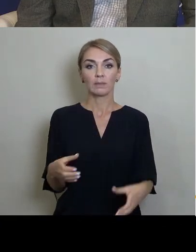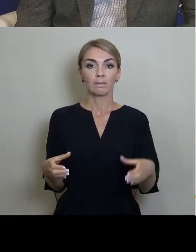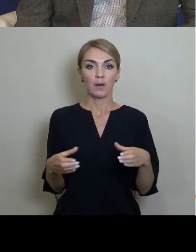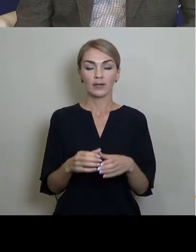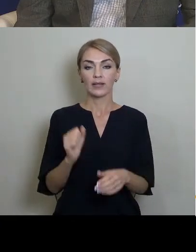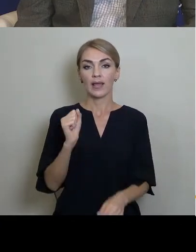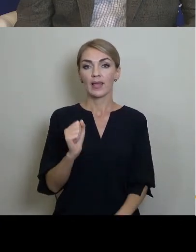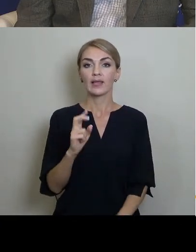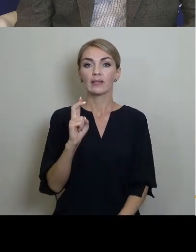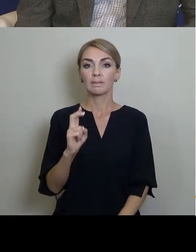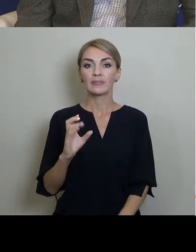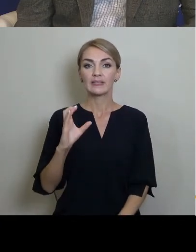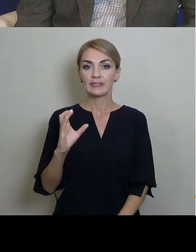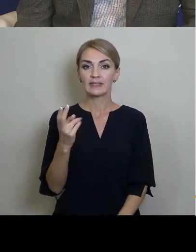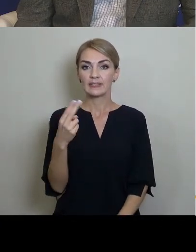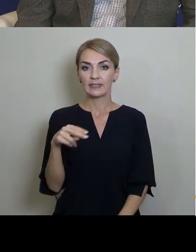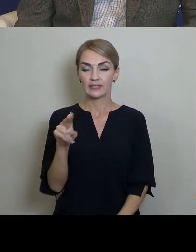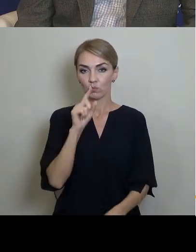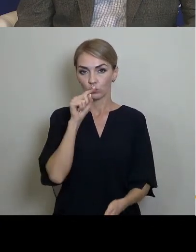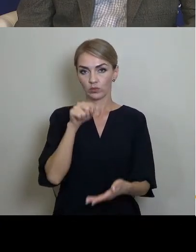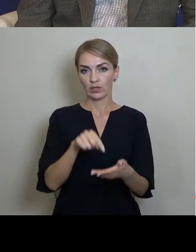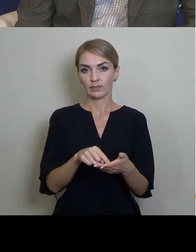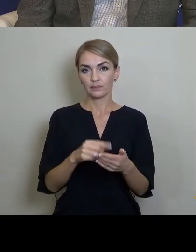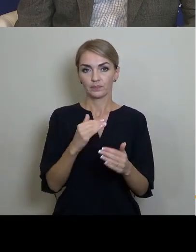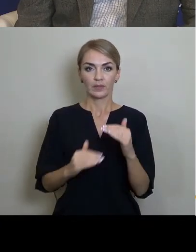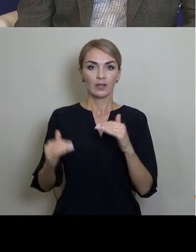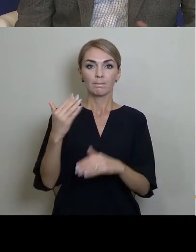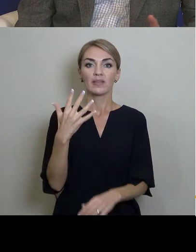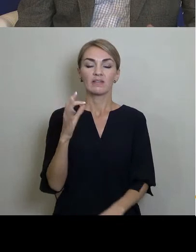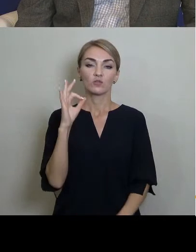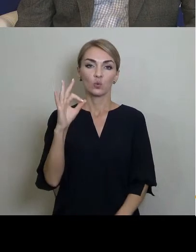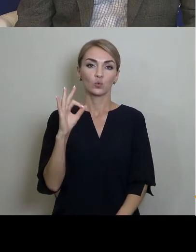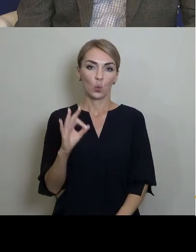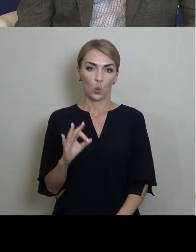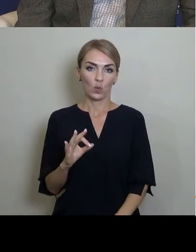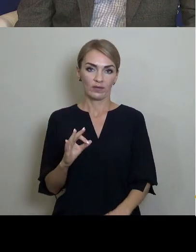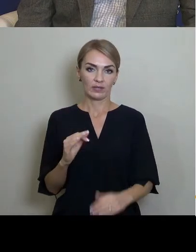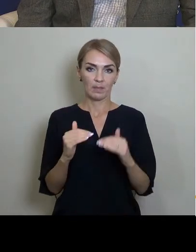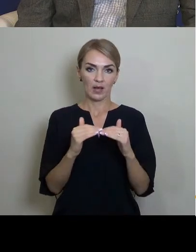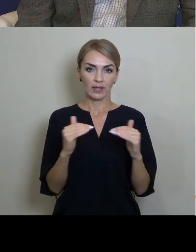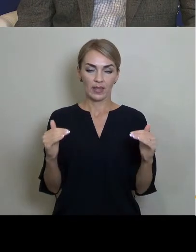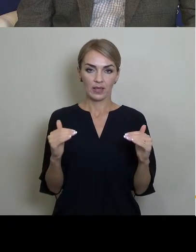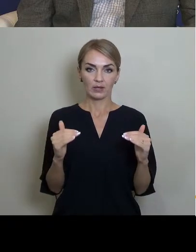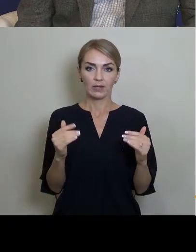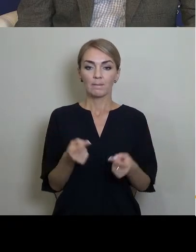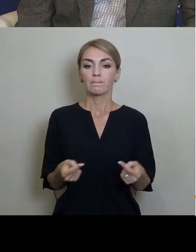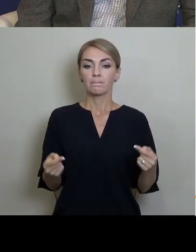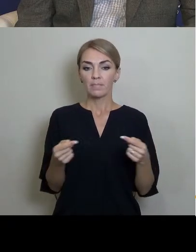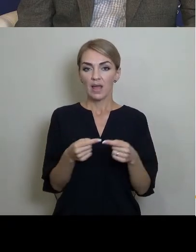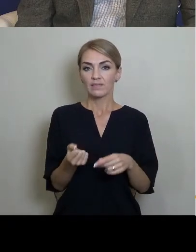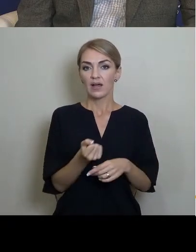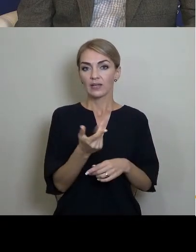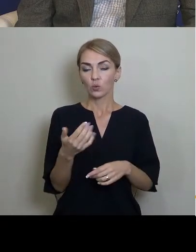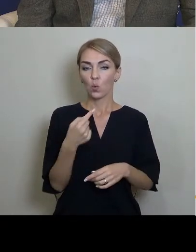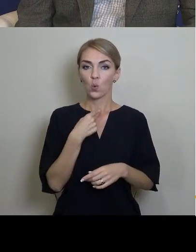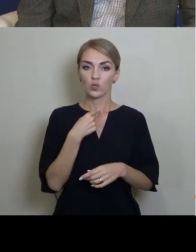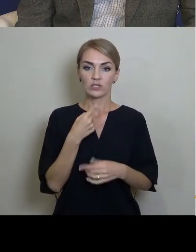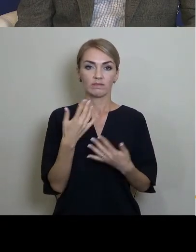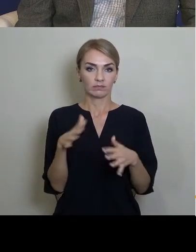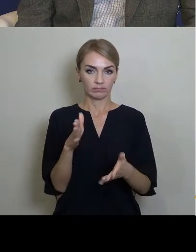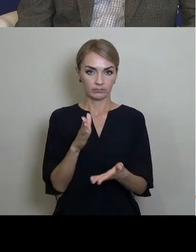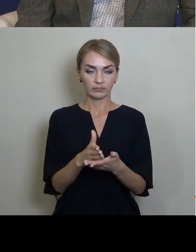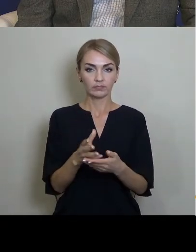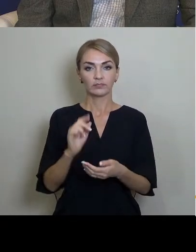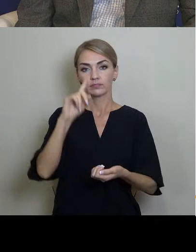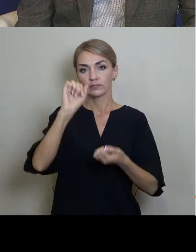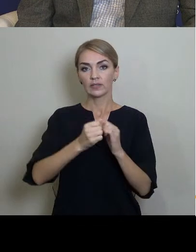have 4 parties, A, B, C, D, that overcame 5% threshold with a certain number of votes, and we remember